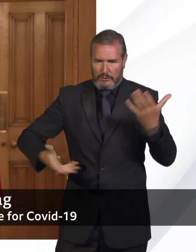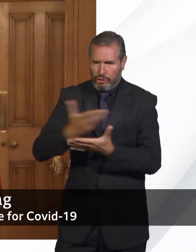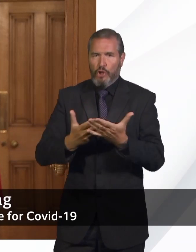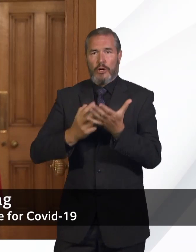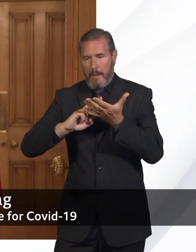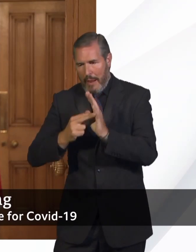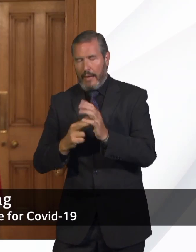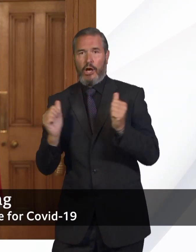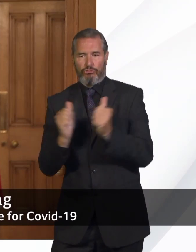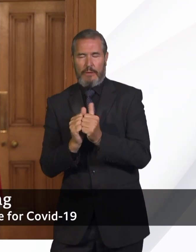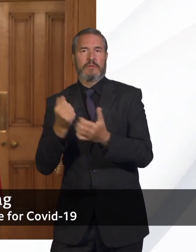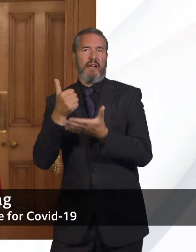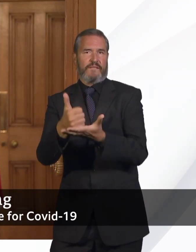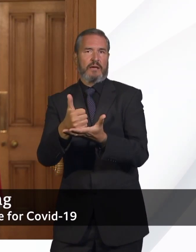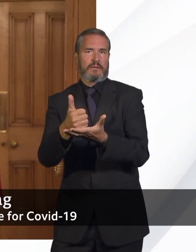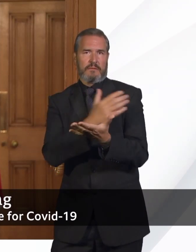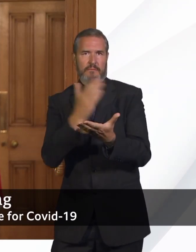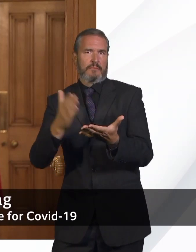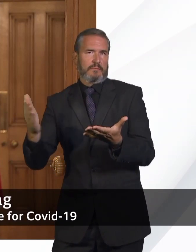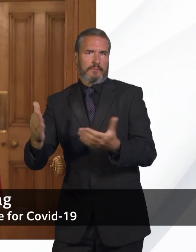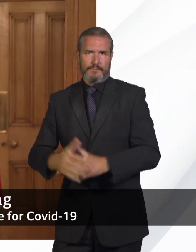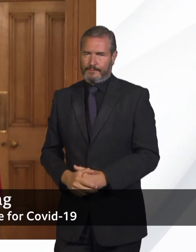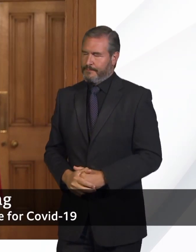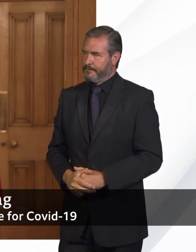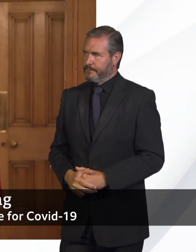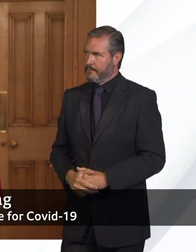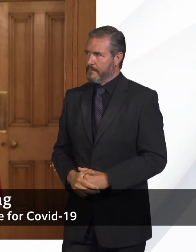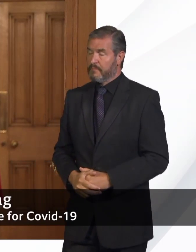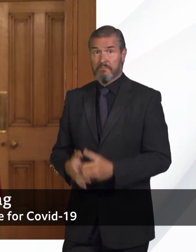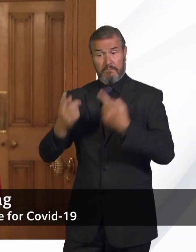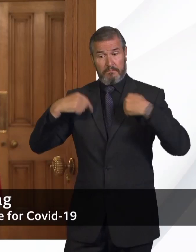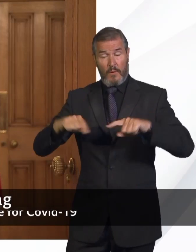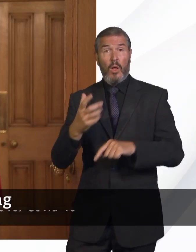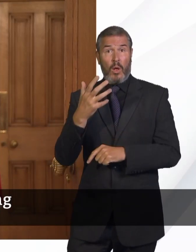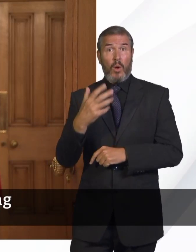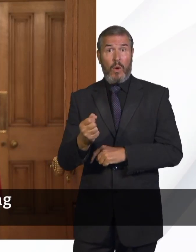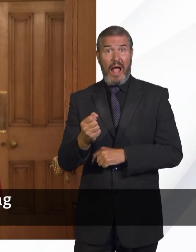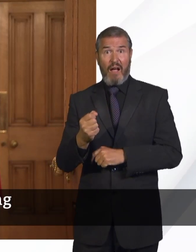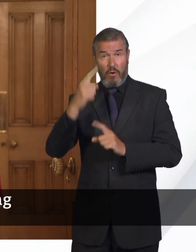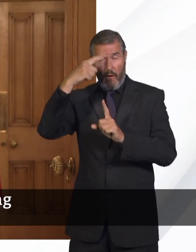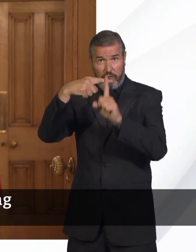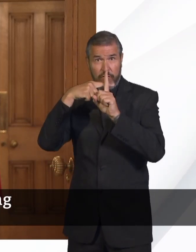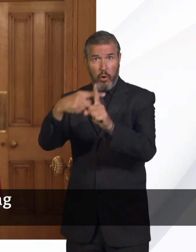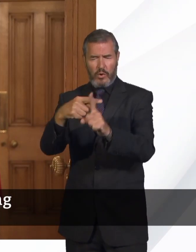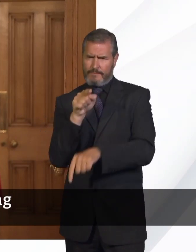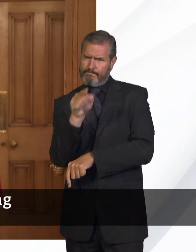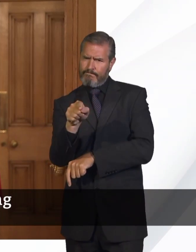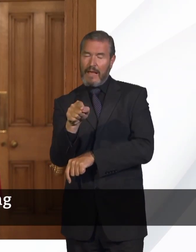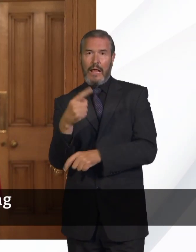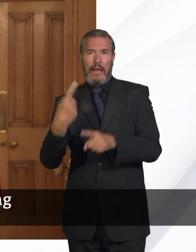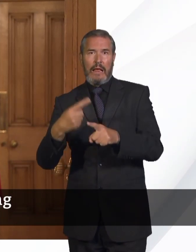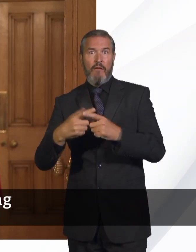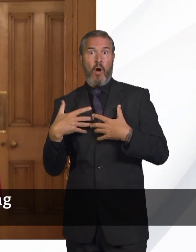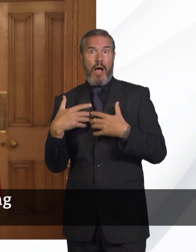of urgency and importance. Because whilst we have a laser-like focus on the immediate public